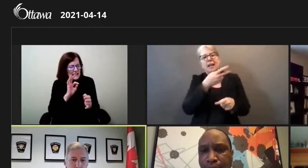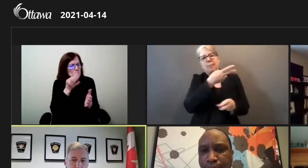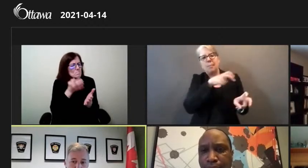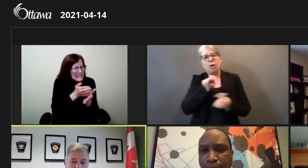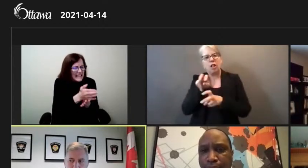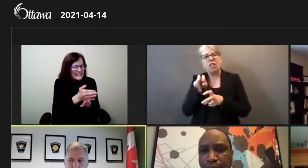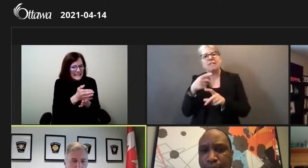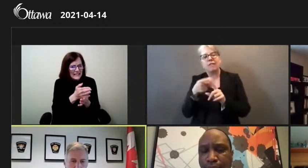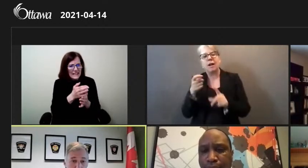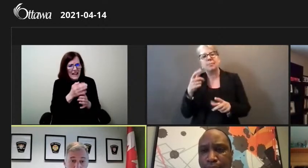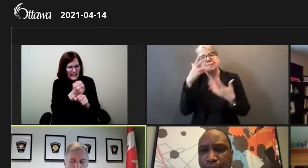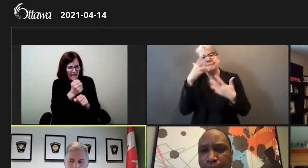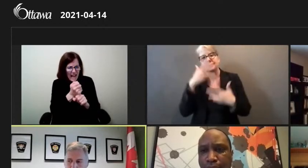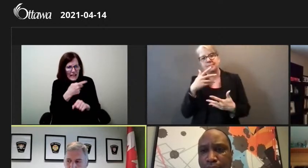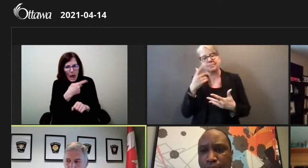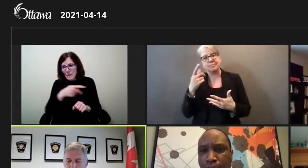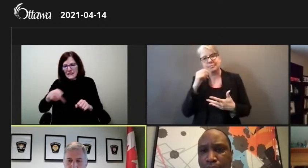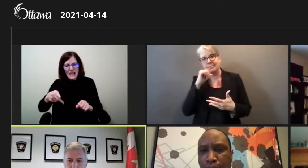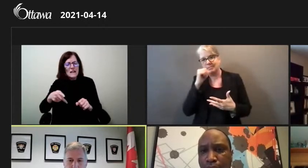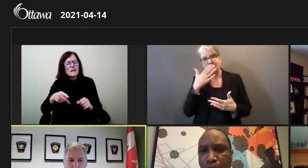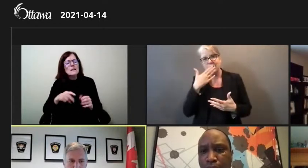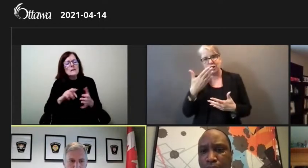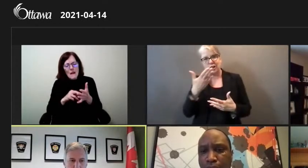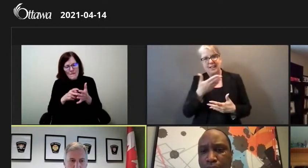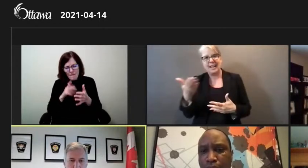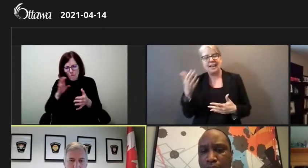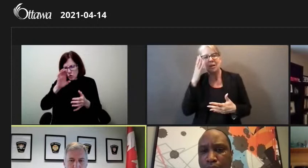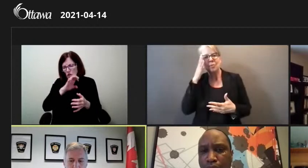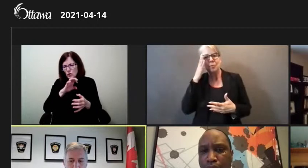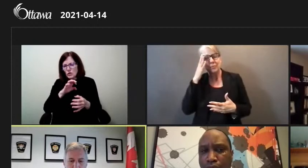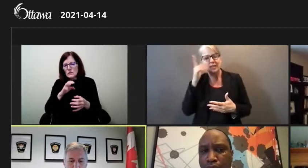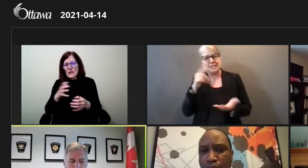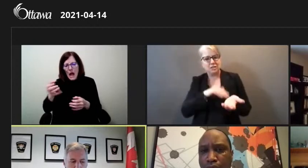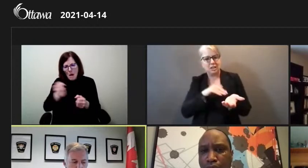now, unfortunately, because it's not a good thing that, as Dr. Malotny,